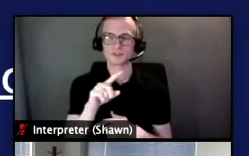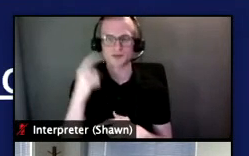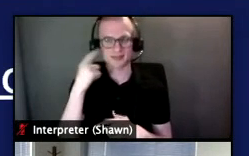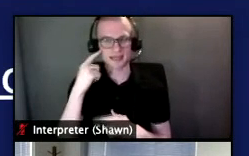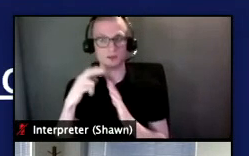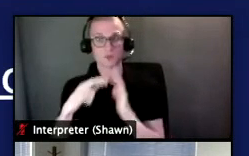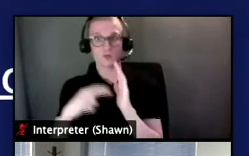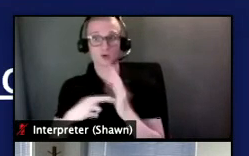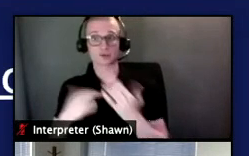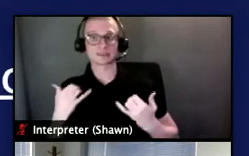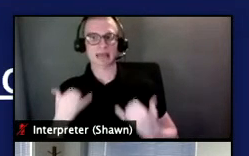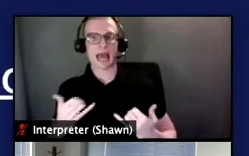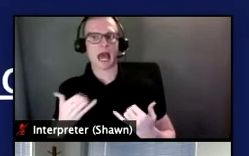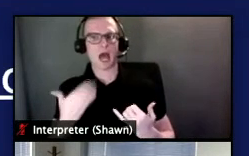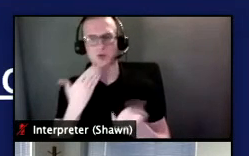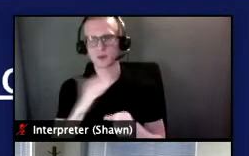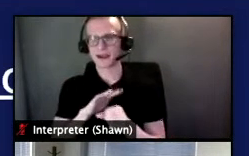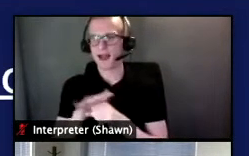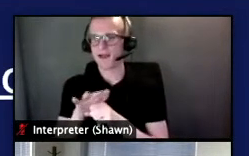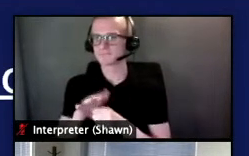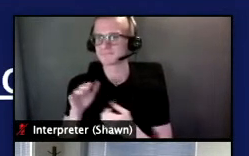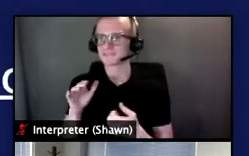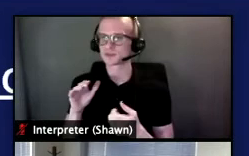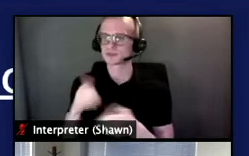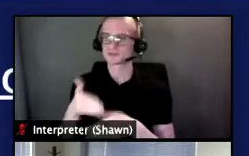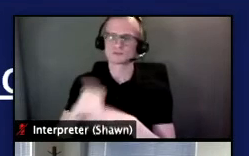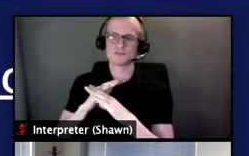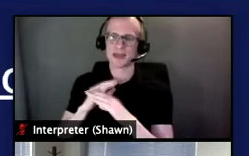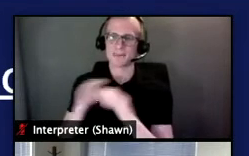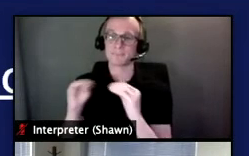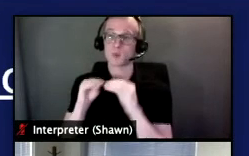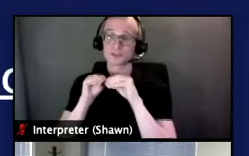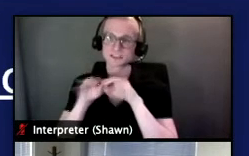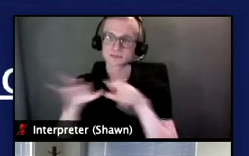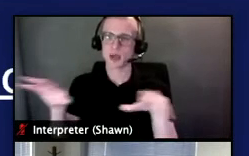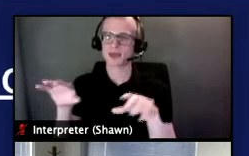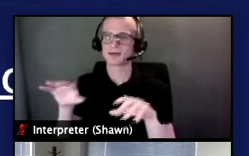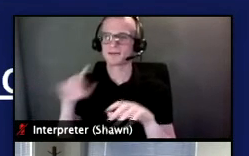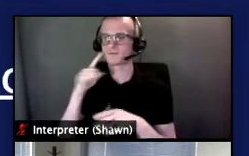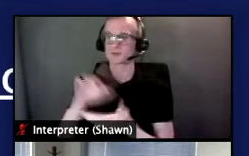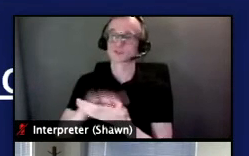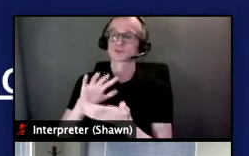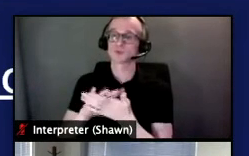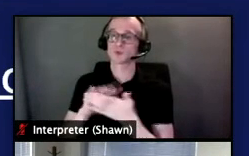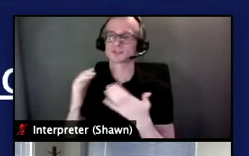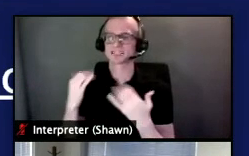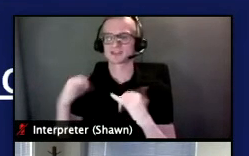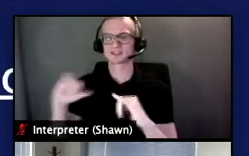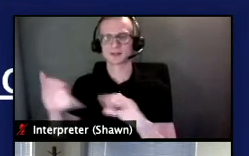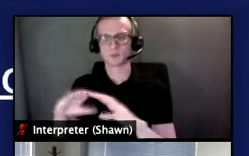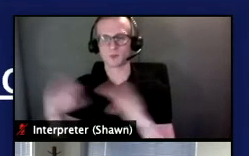to containing spread in the schools that are still open.